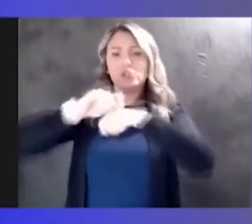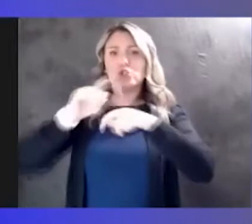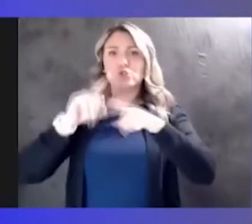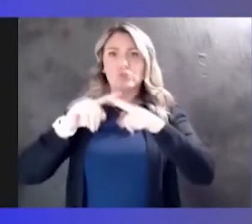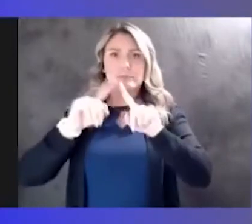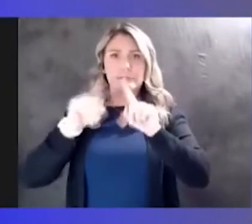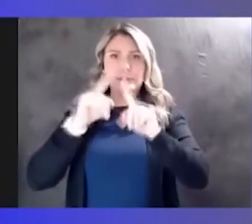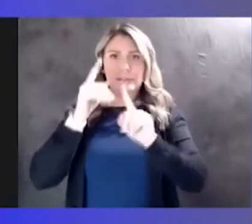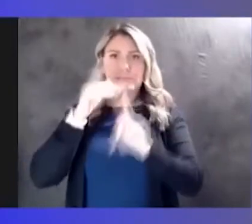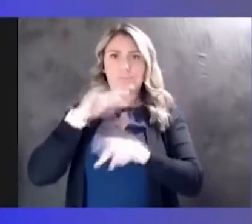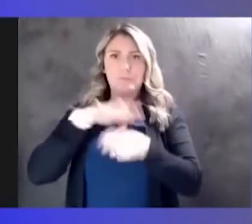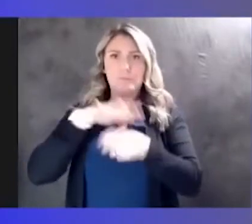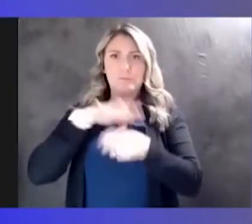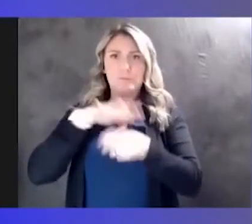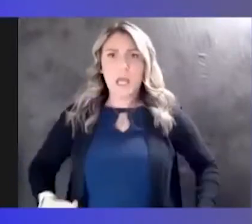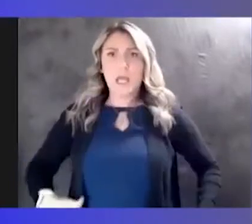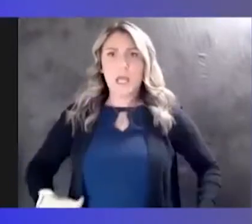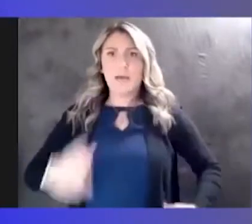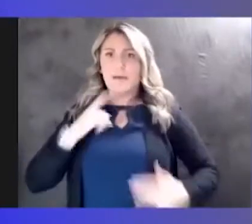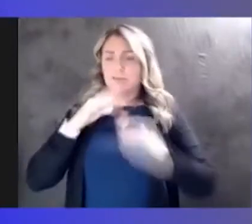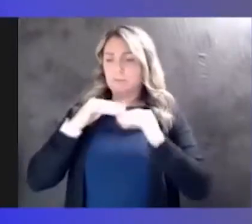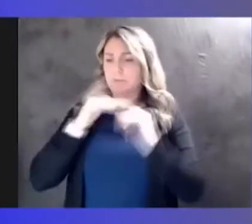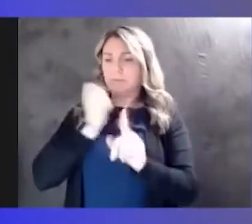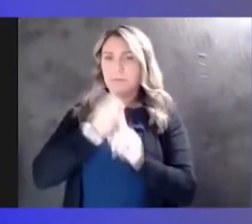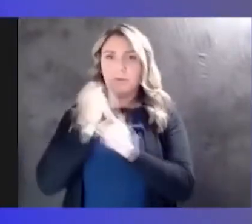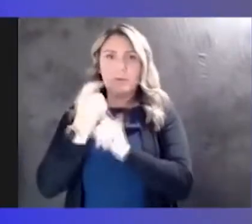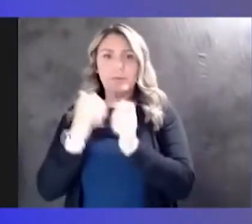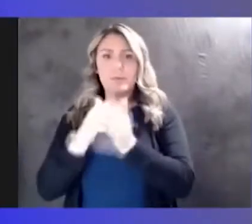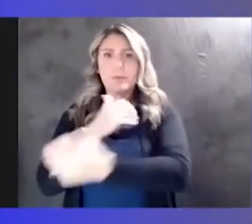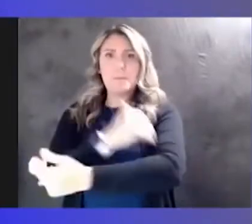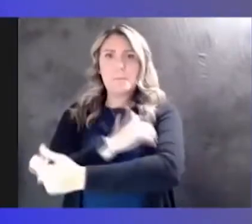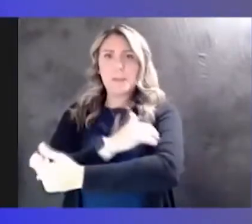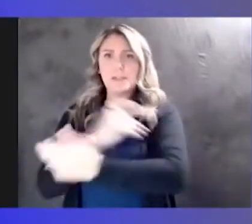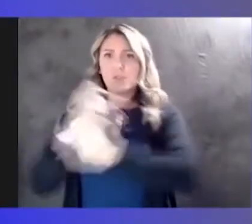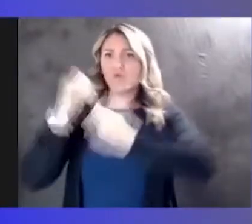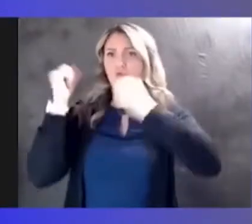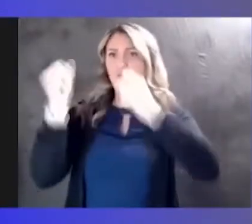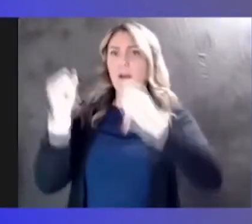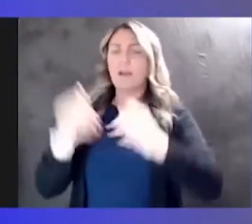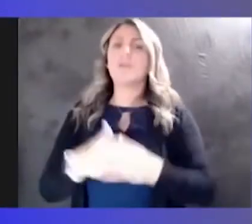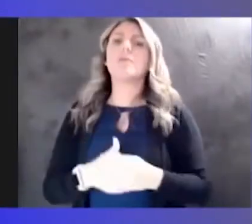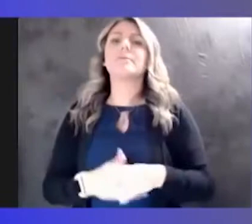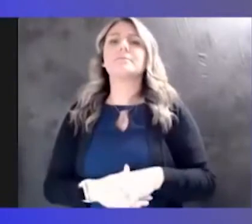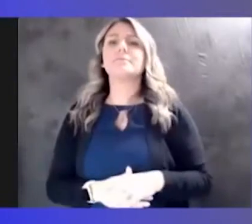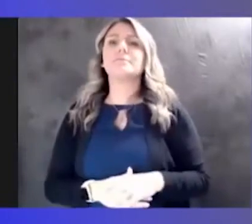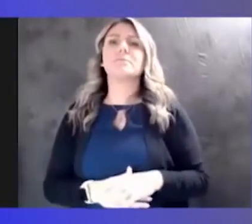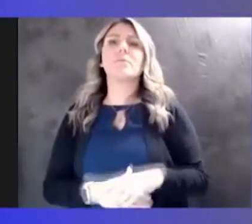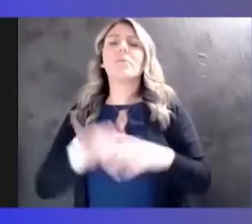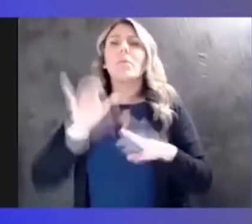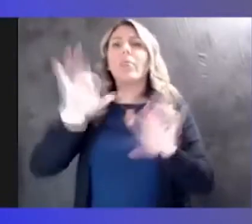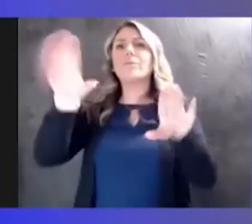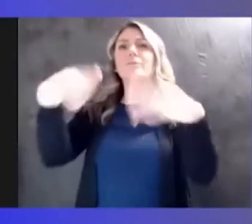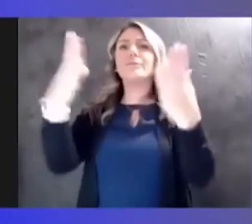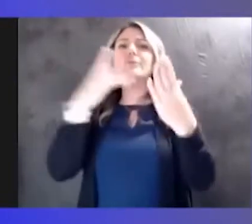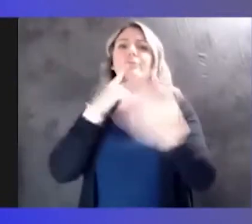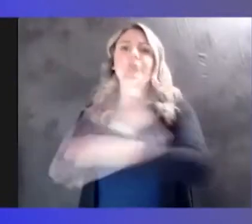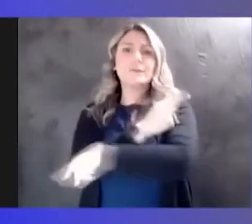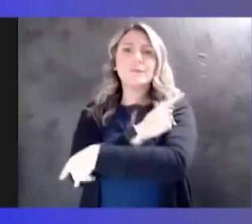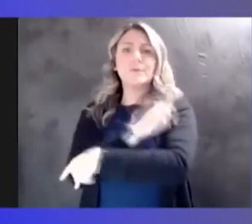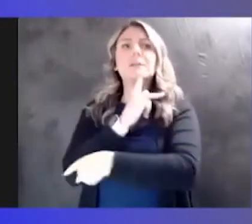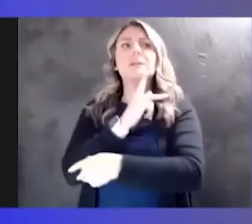with minimal impact on the muscular strength. So it gives the patient, it gives these